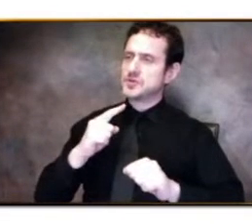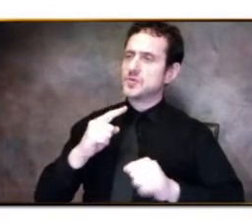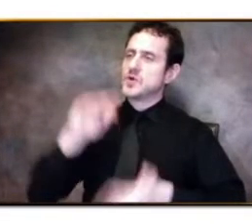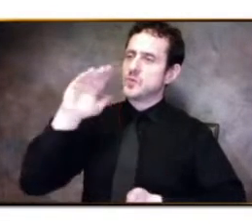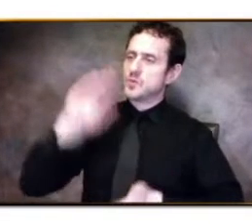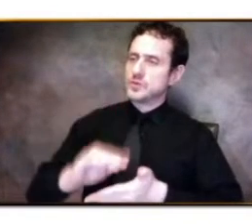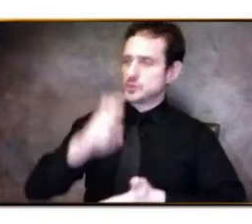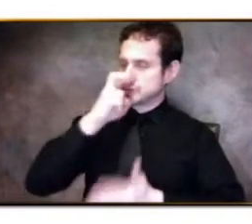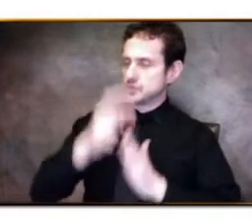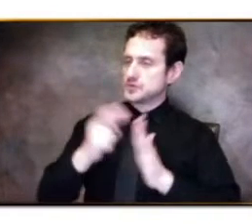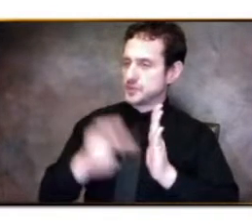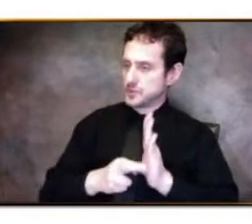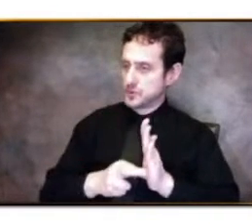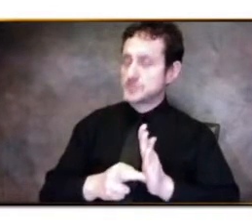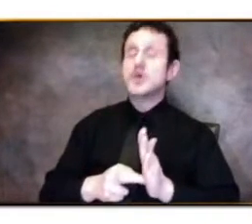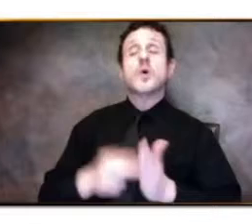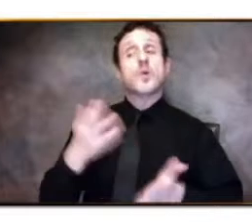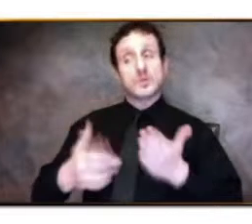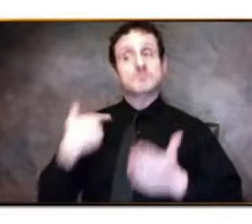under restrictions through December?